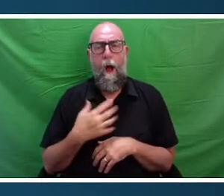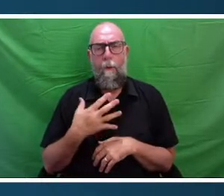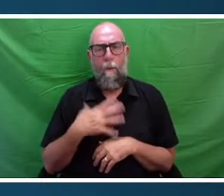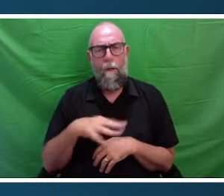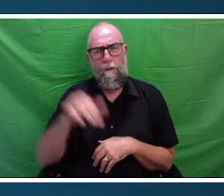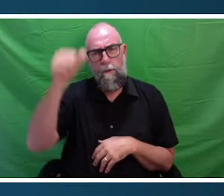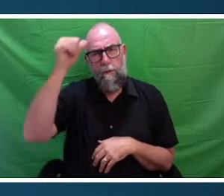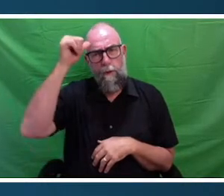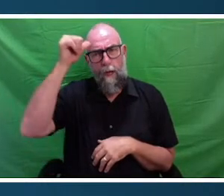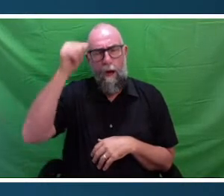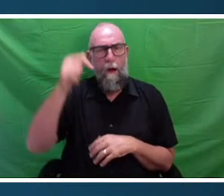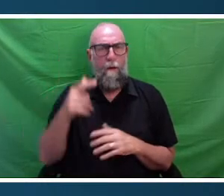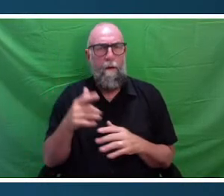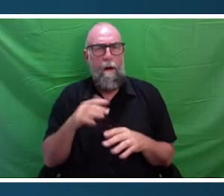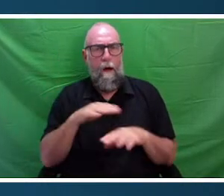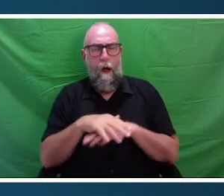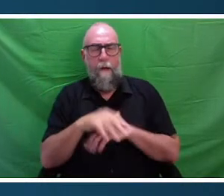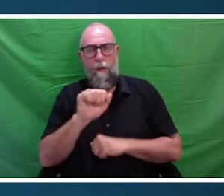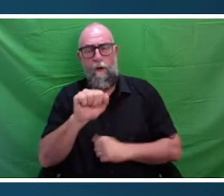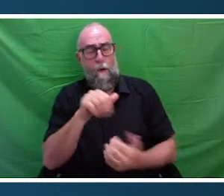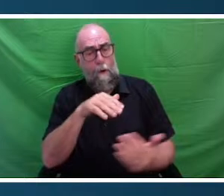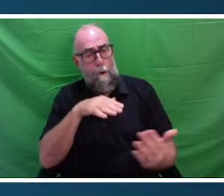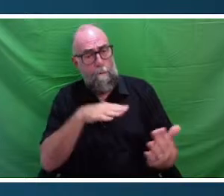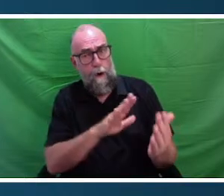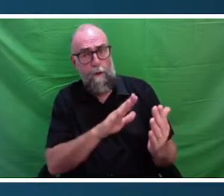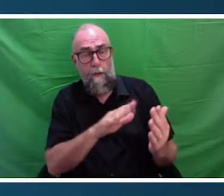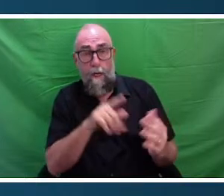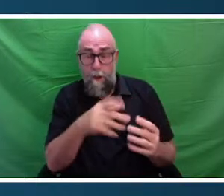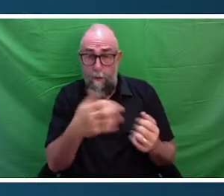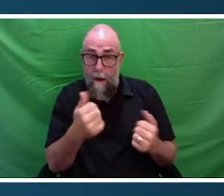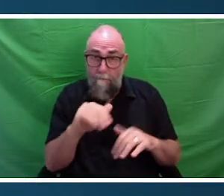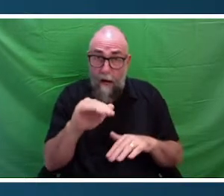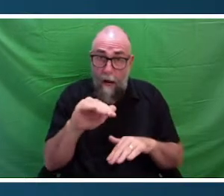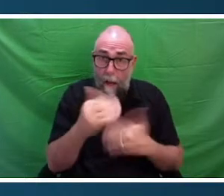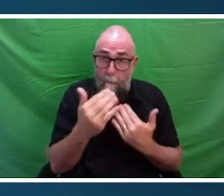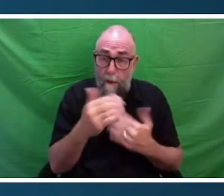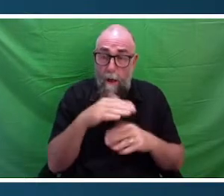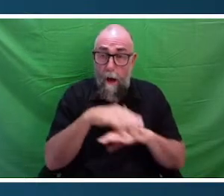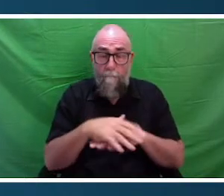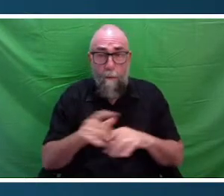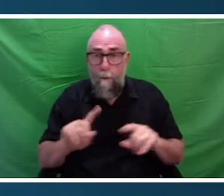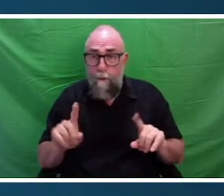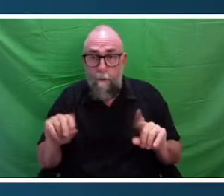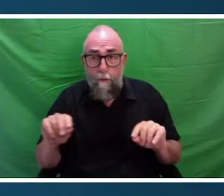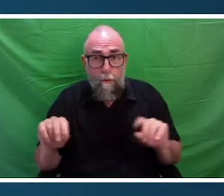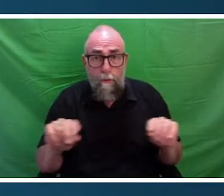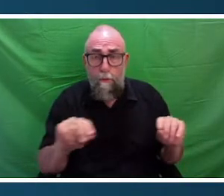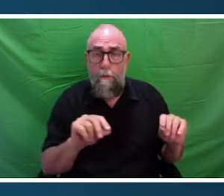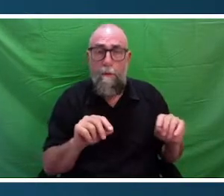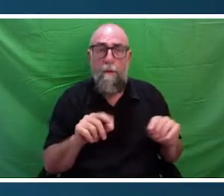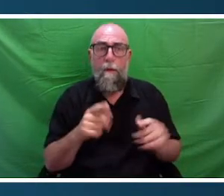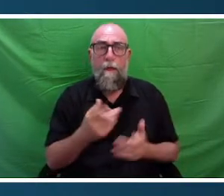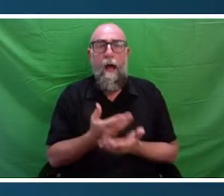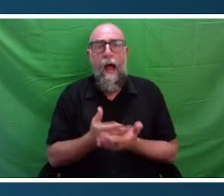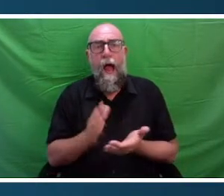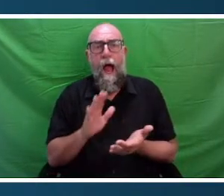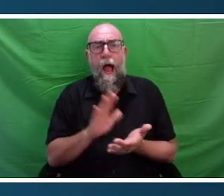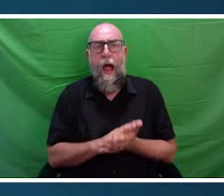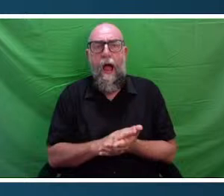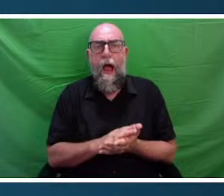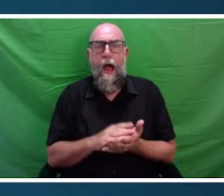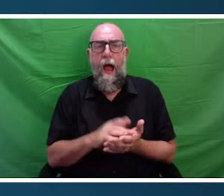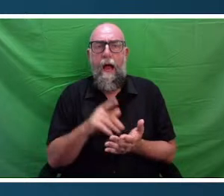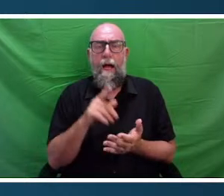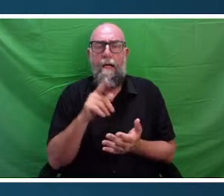limitations in your approach and methodology, and particularly how do you assess the use of phone survey